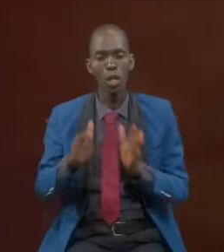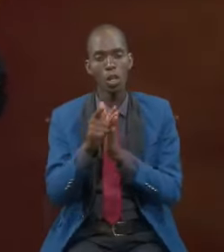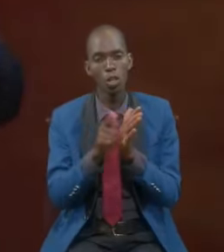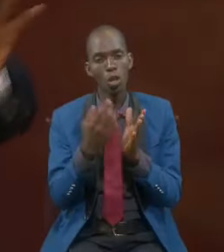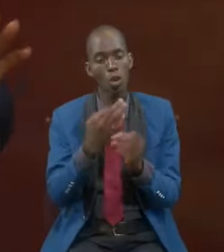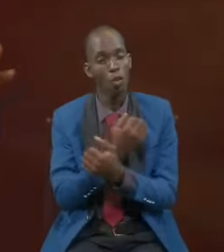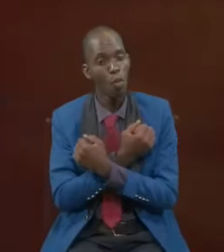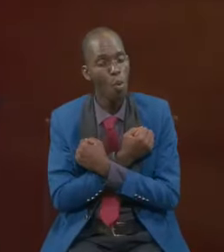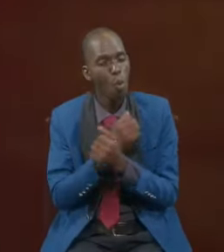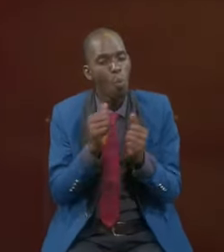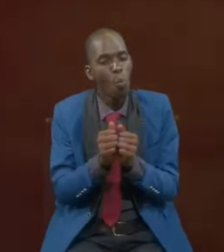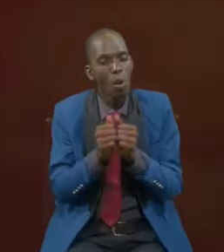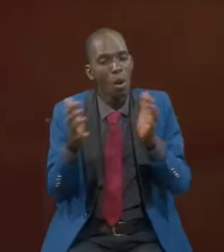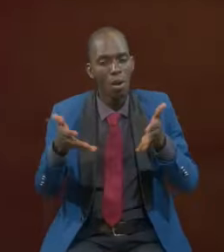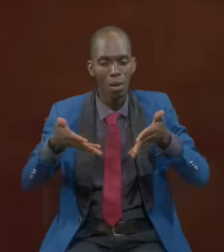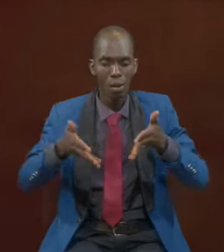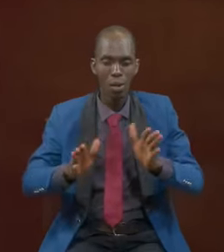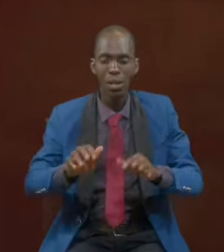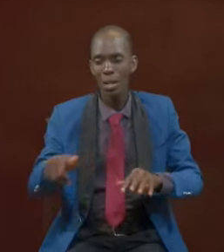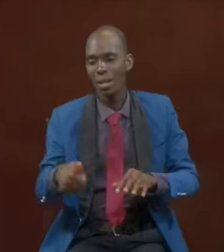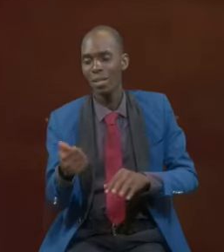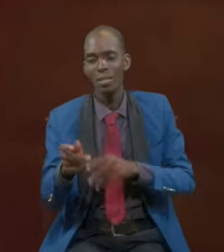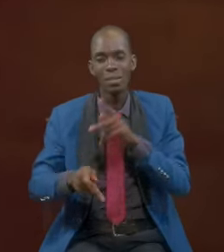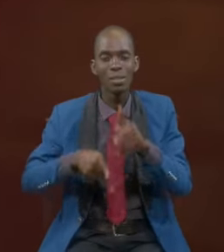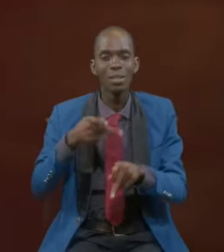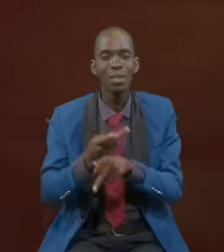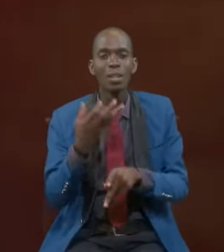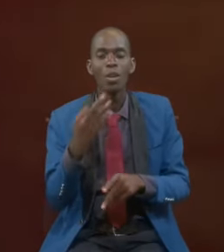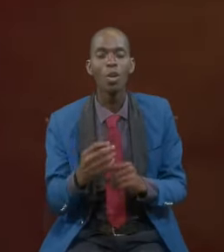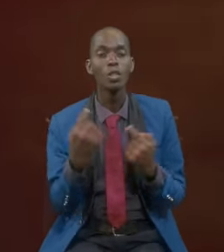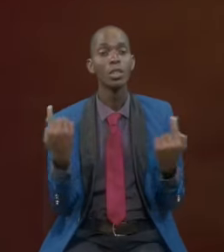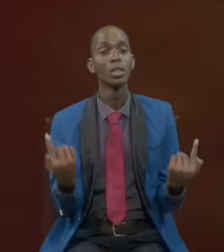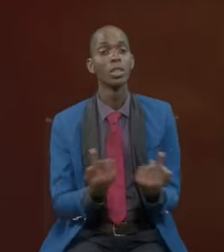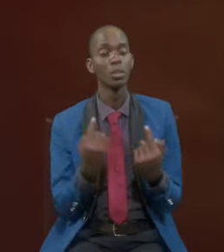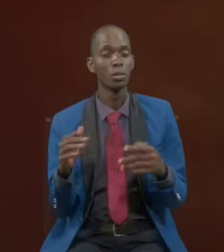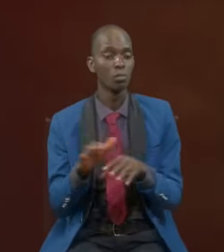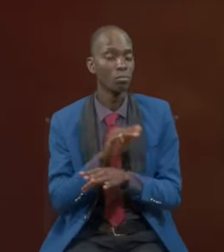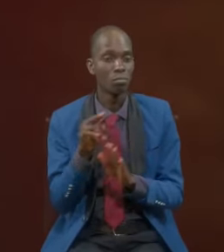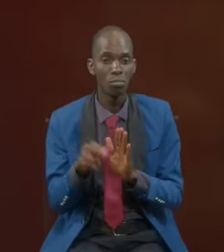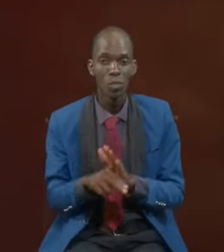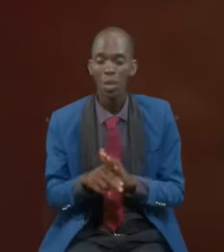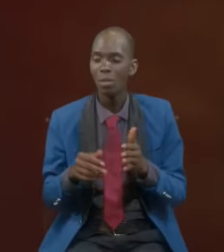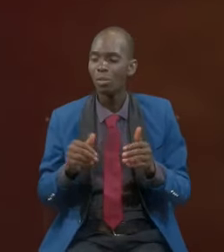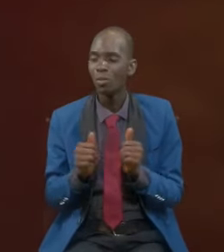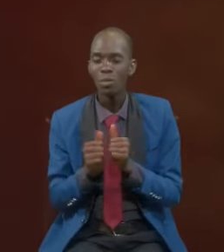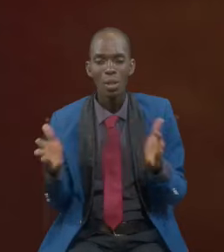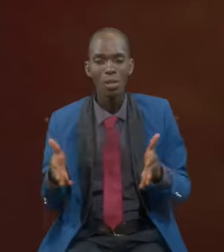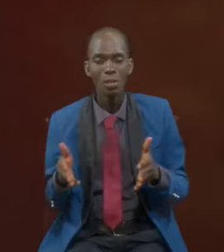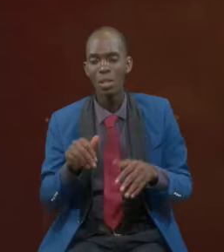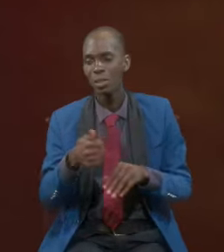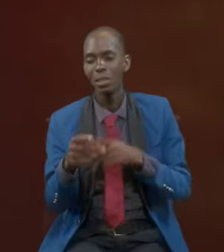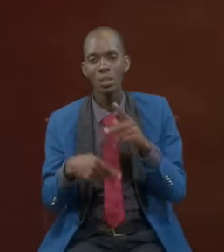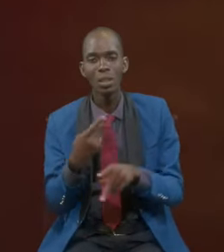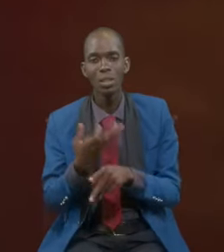without allowing any form of lust, any form of